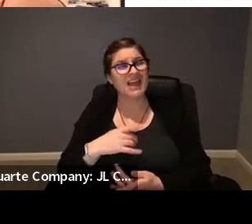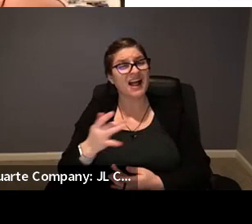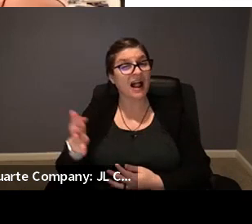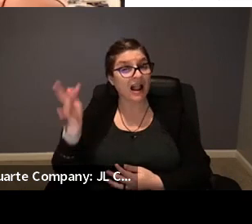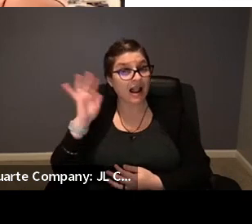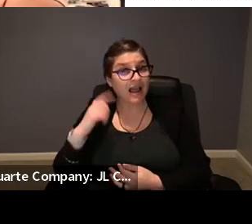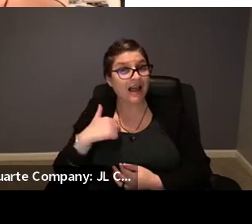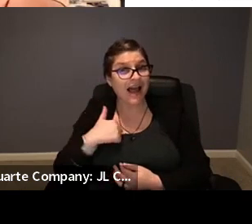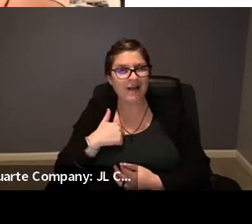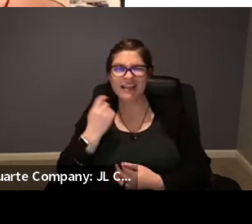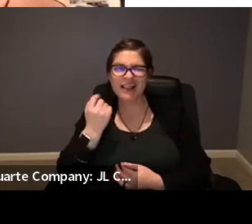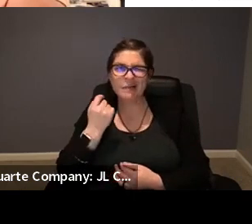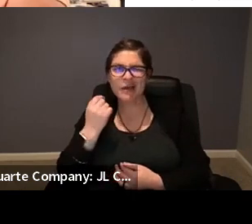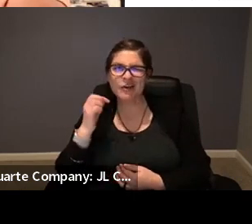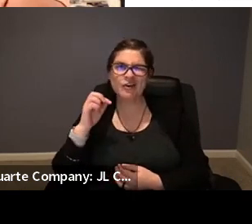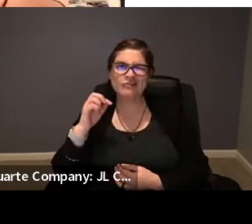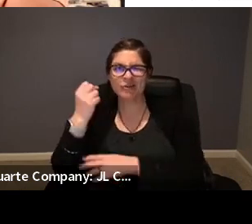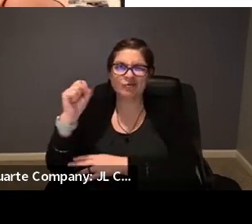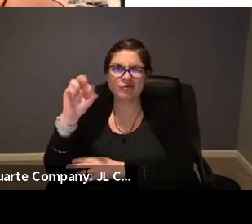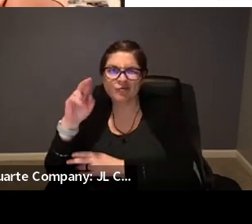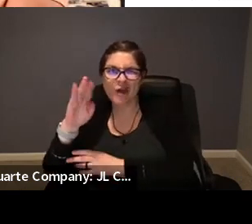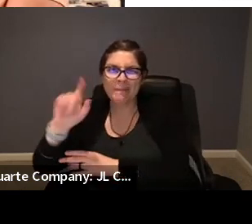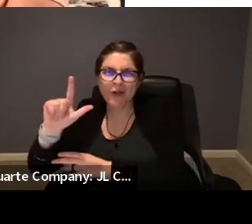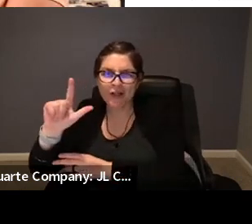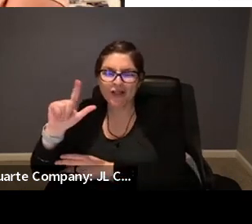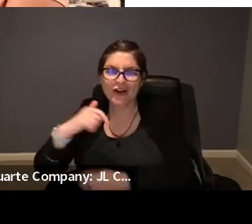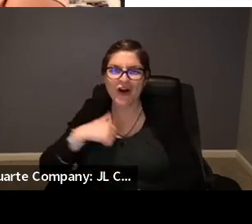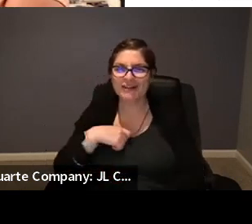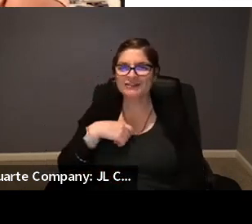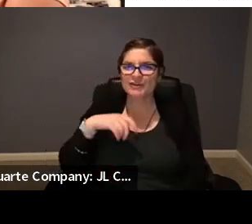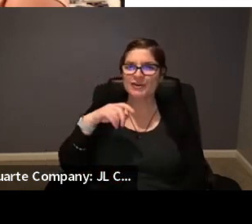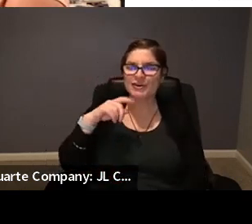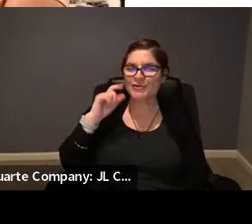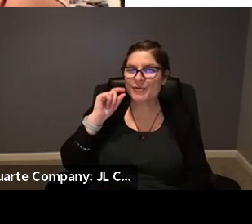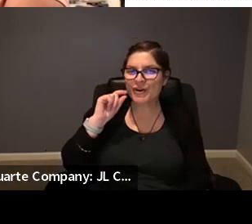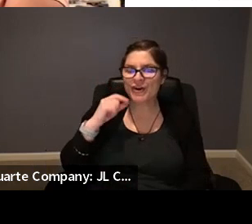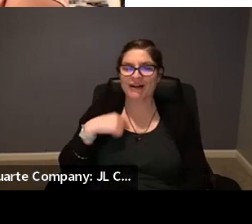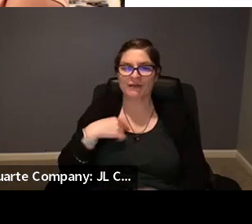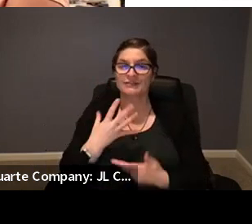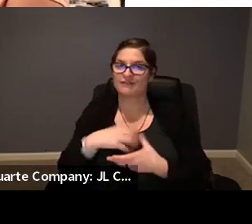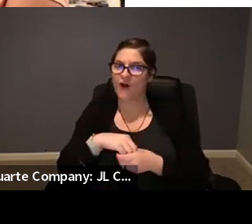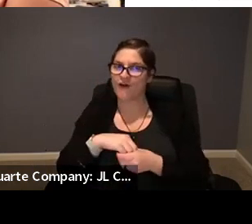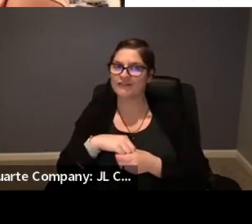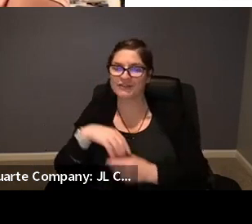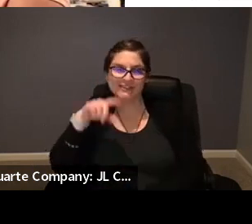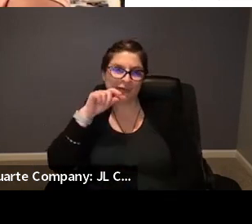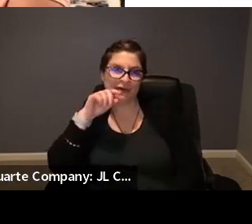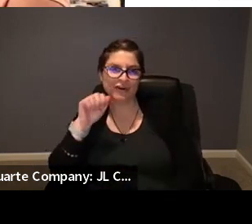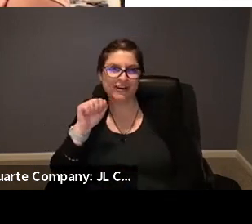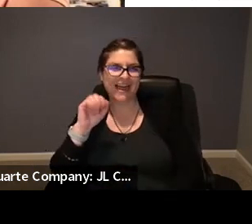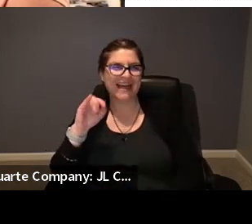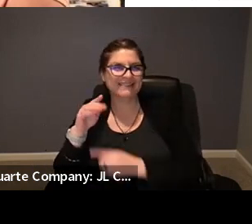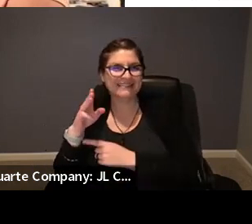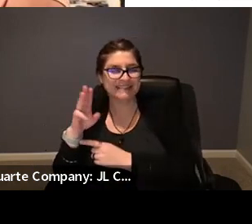I was a bit of a rabble rouser on Twitter, and I was heavily involved in Twitter activism. When the disabled